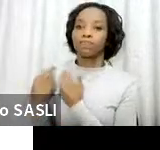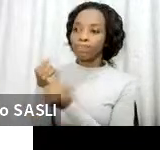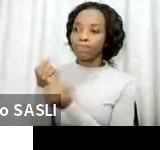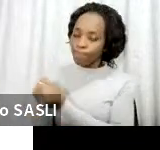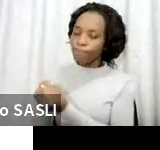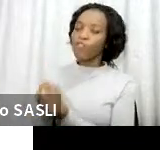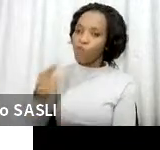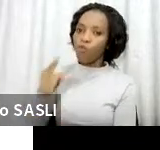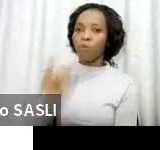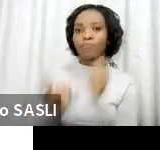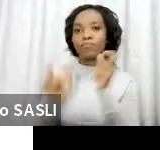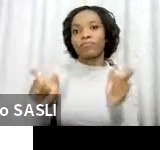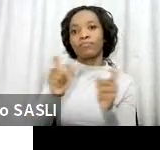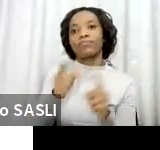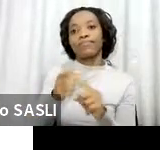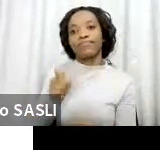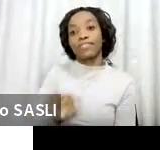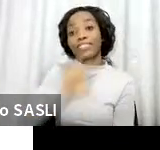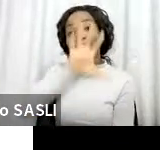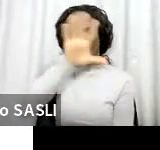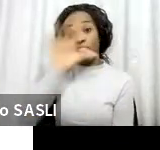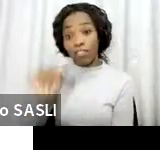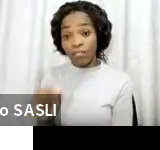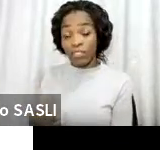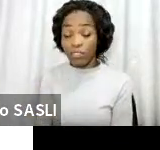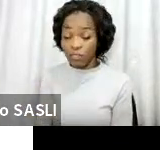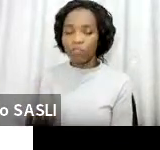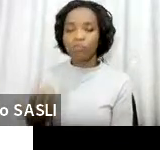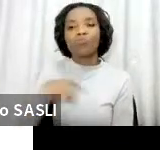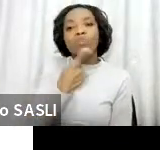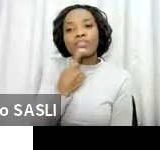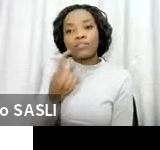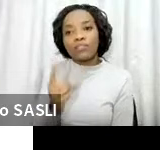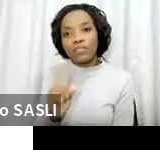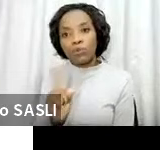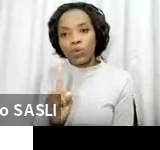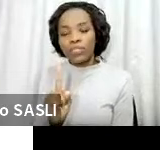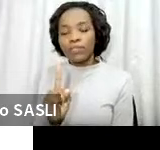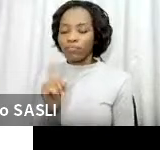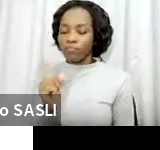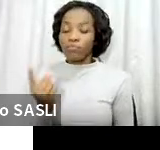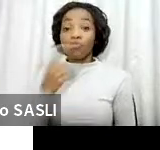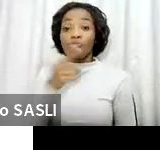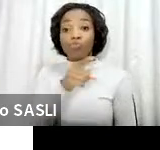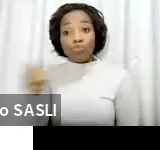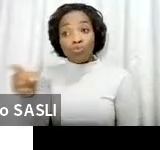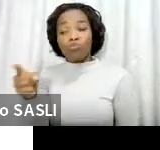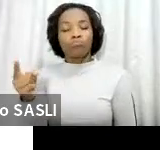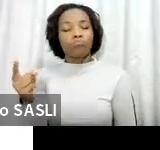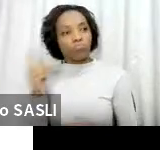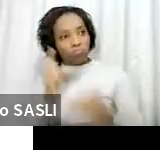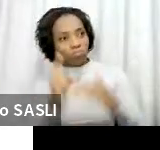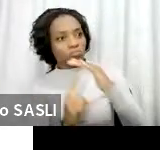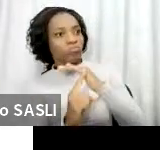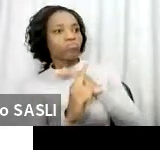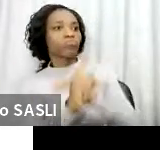South Africa. And therefore, we are saying when you enter our space, you should be able to feel that you